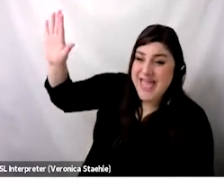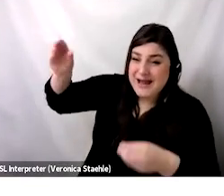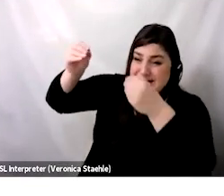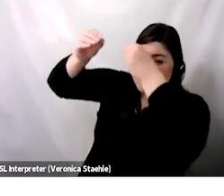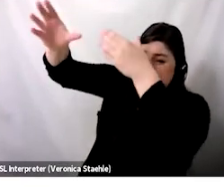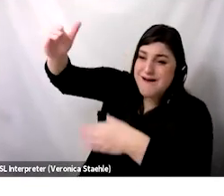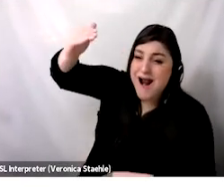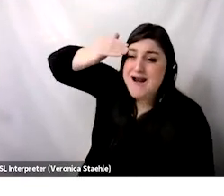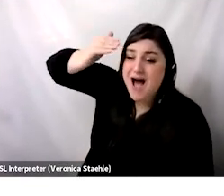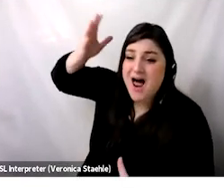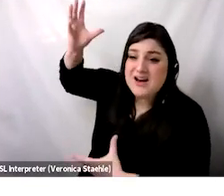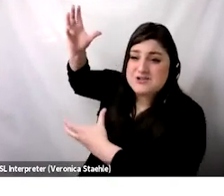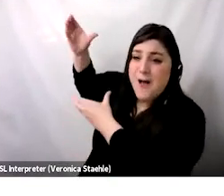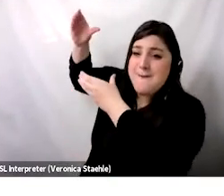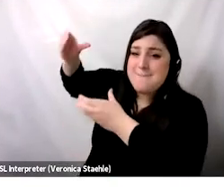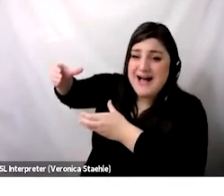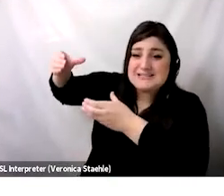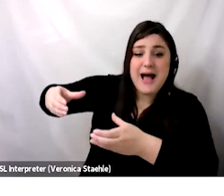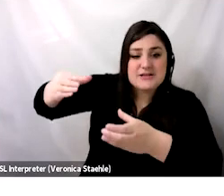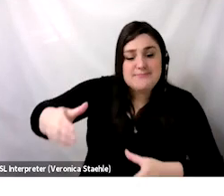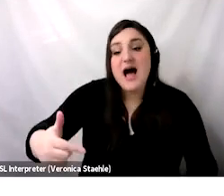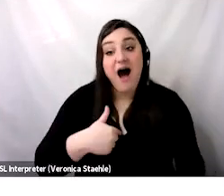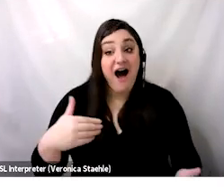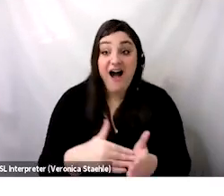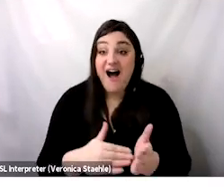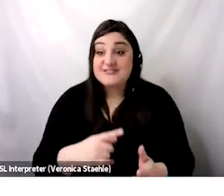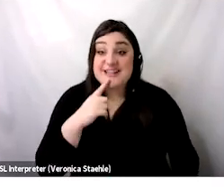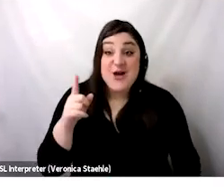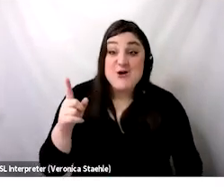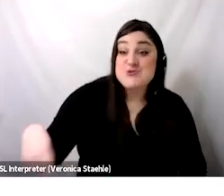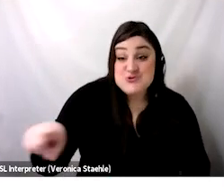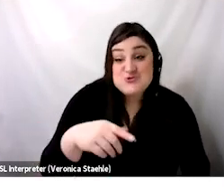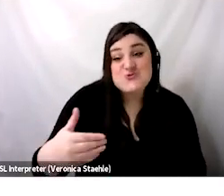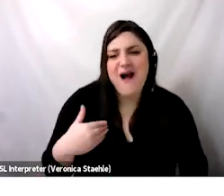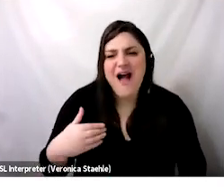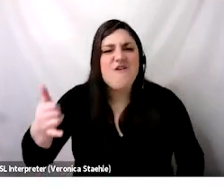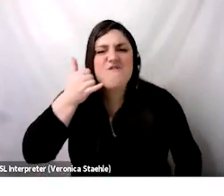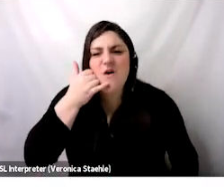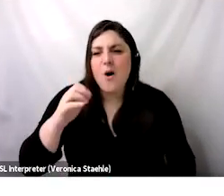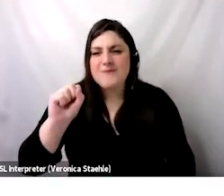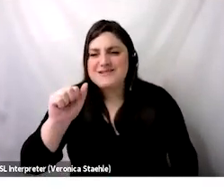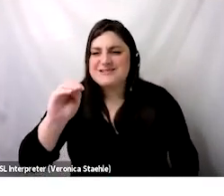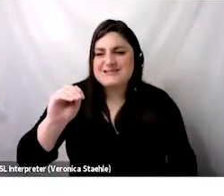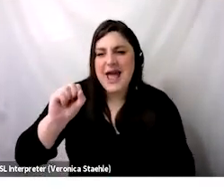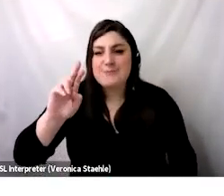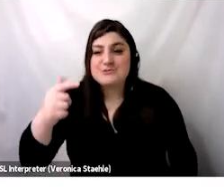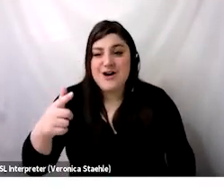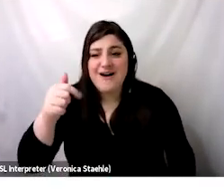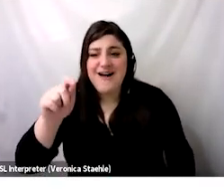leave us. And I tell young people, you got a Samsung Galaxy, you got an iPhone, you go to grandma,